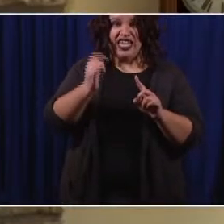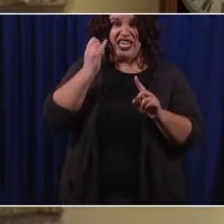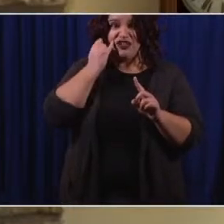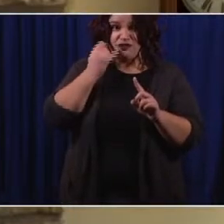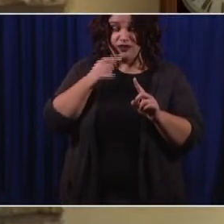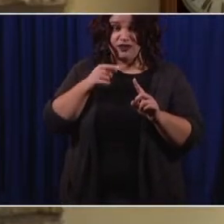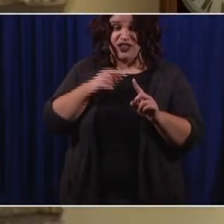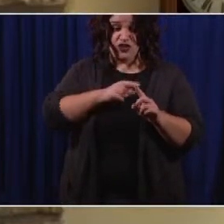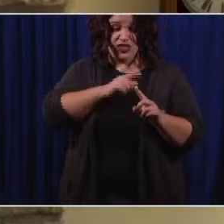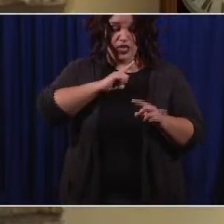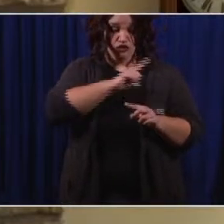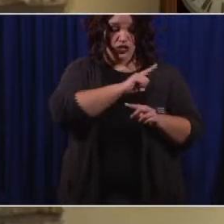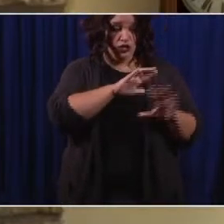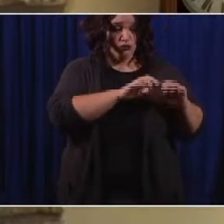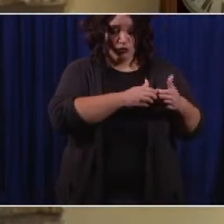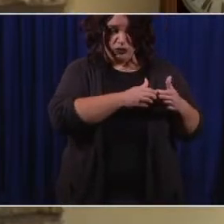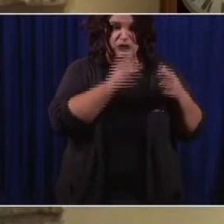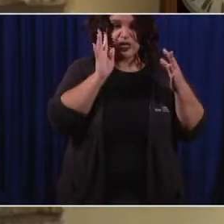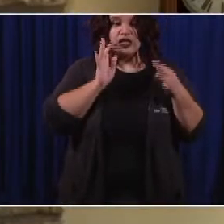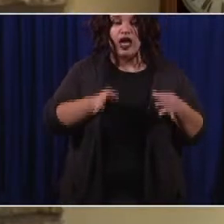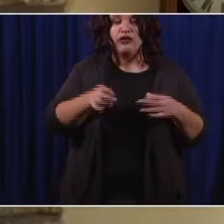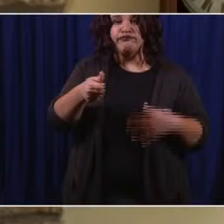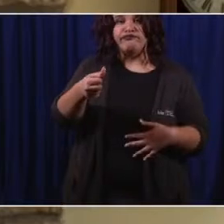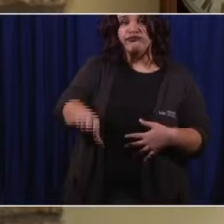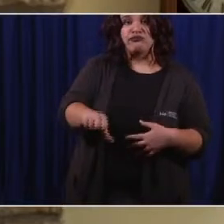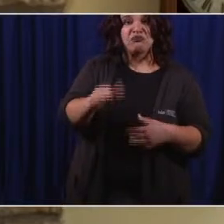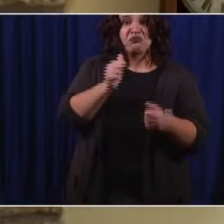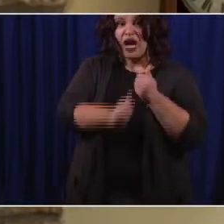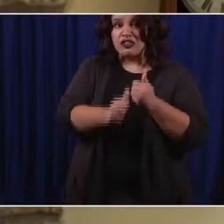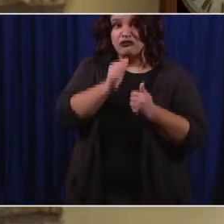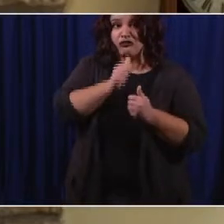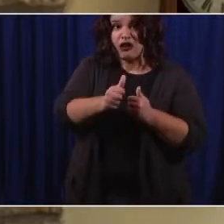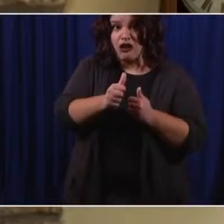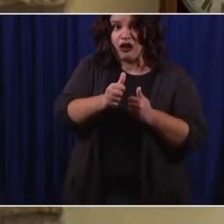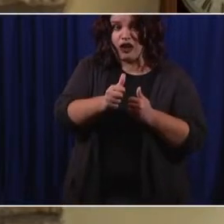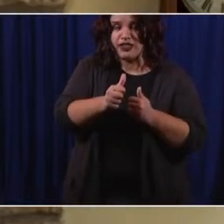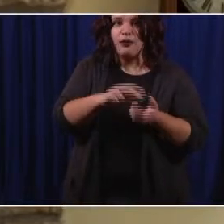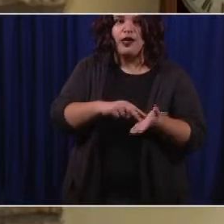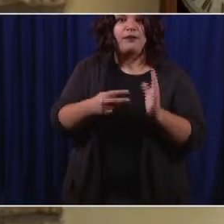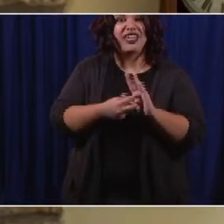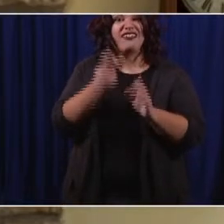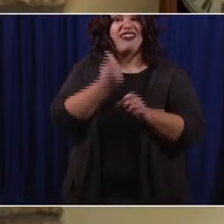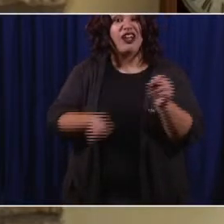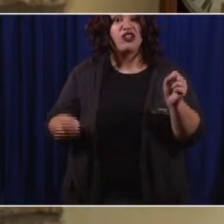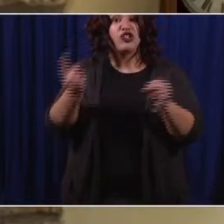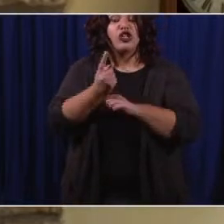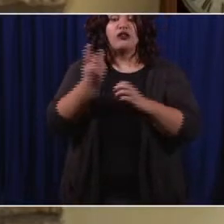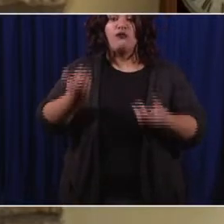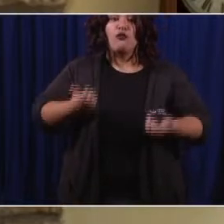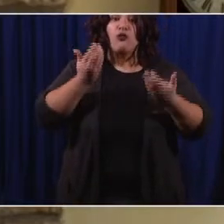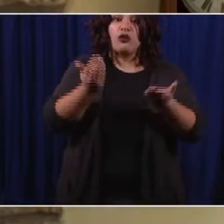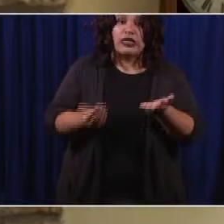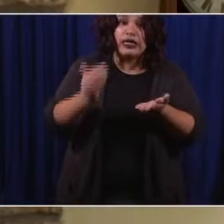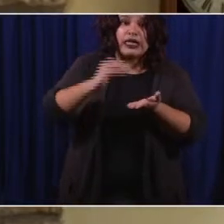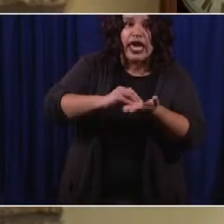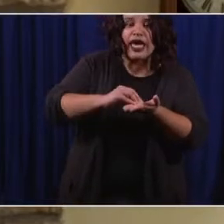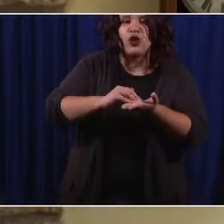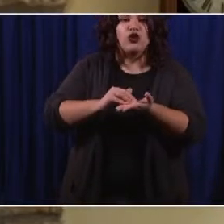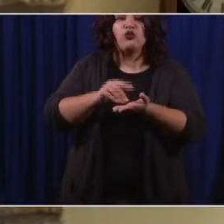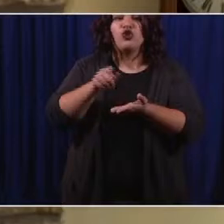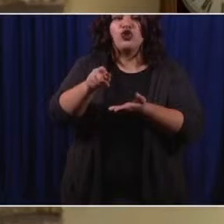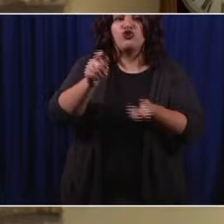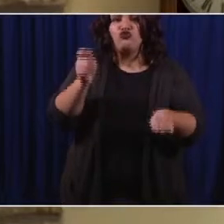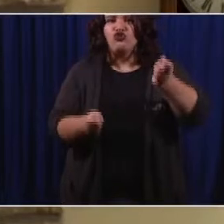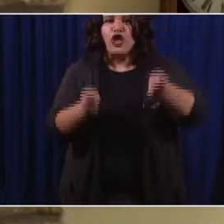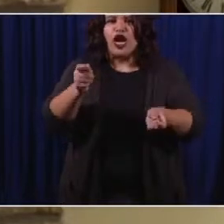GA, what's your plan? Do you bring it back next year? Do you maybe try to narrow the scope to make it an easier lift? Thanks.